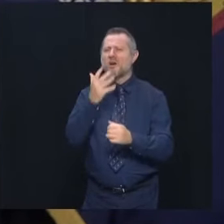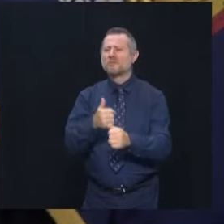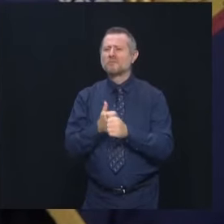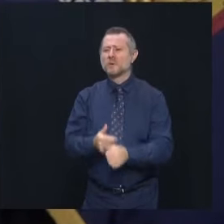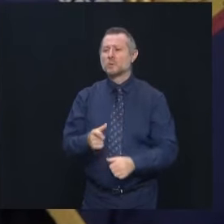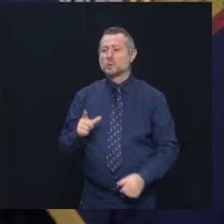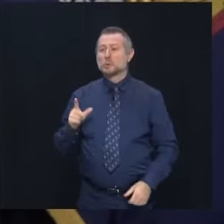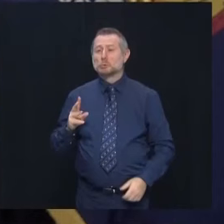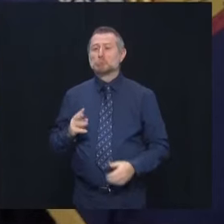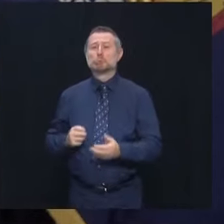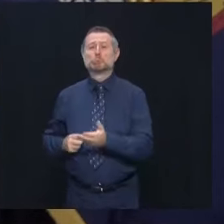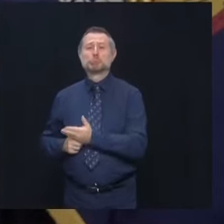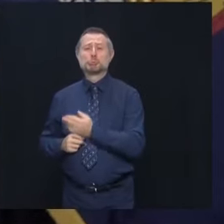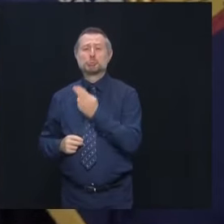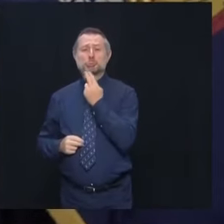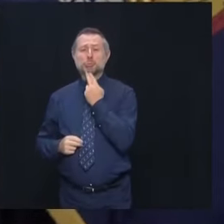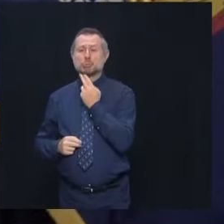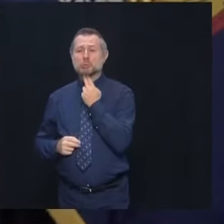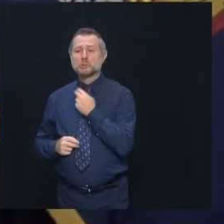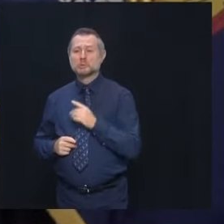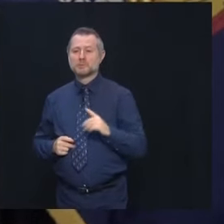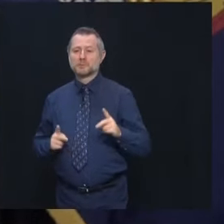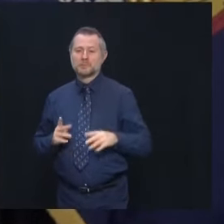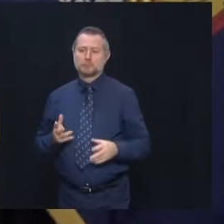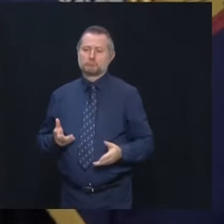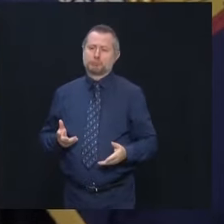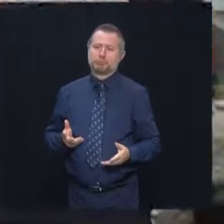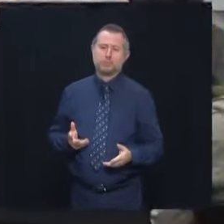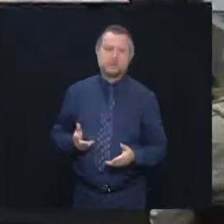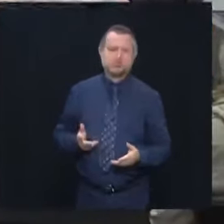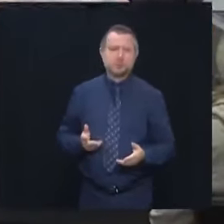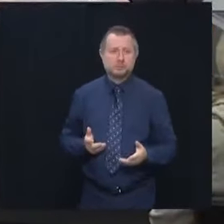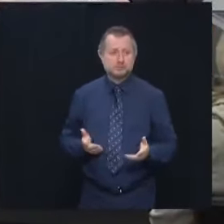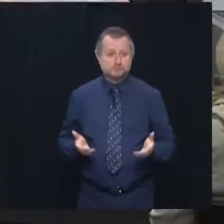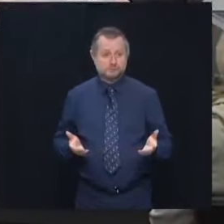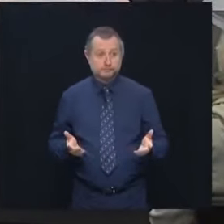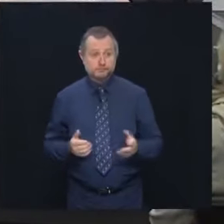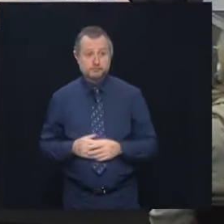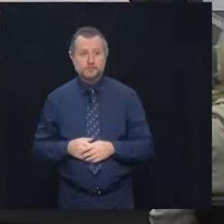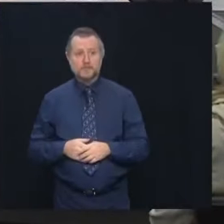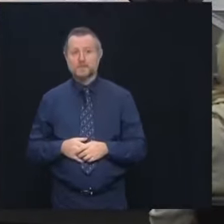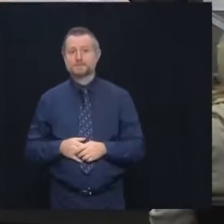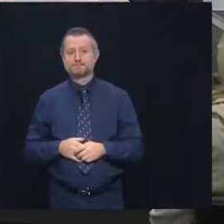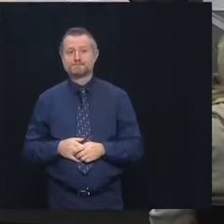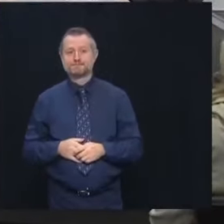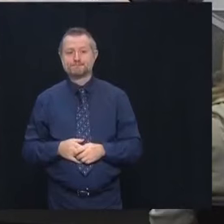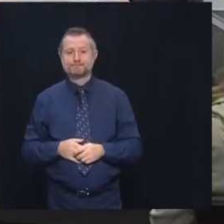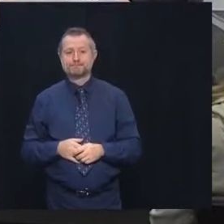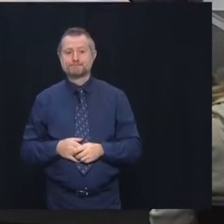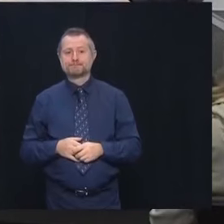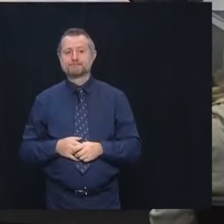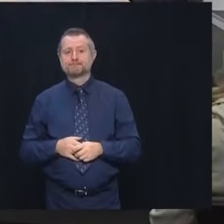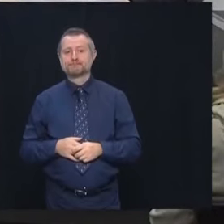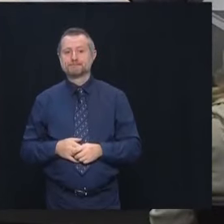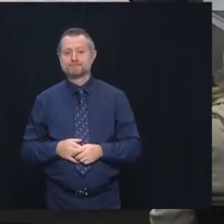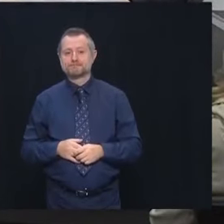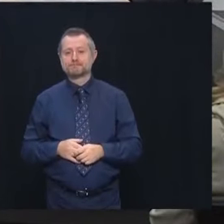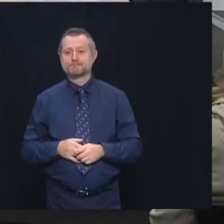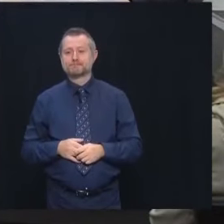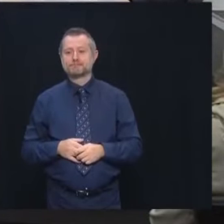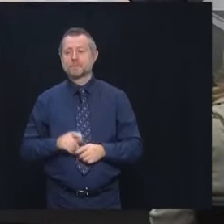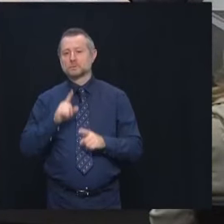enforcement actions was going to stop it? No. So the state is going to oversee. The state is going